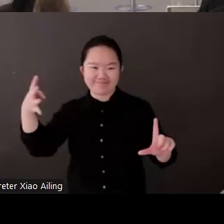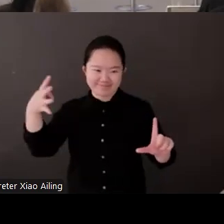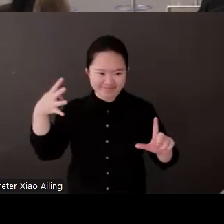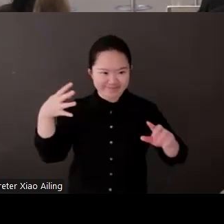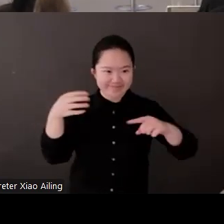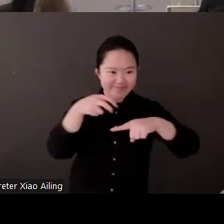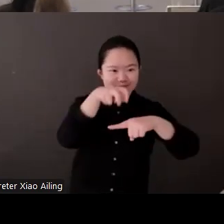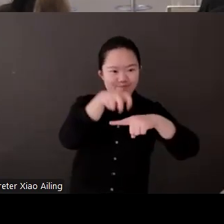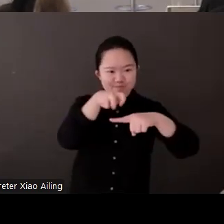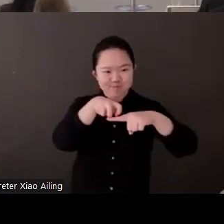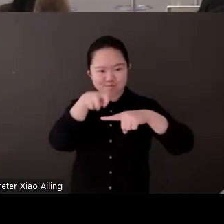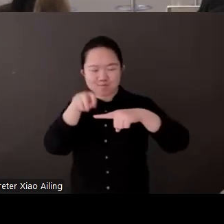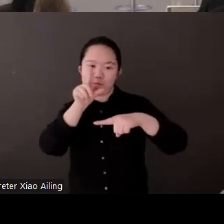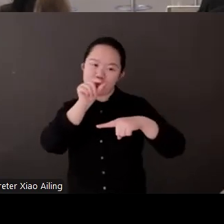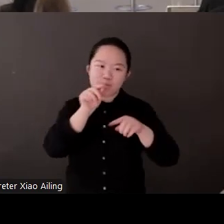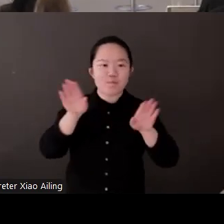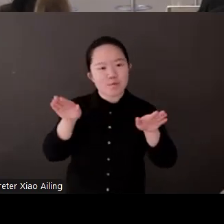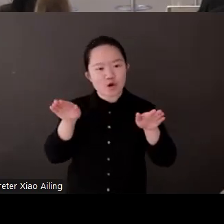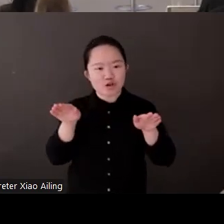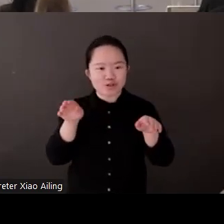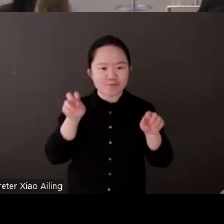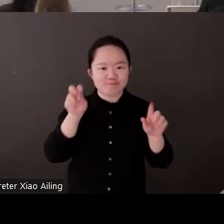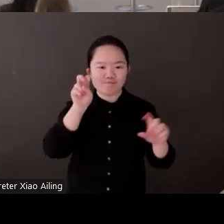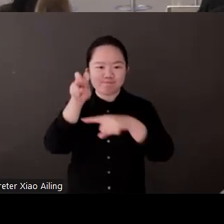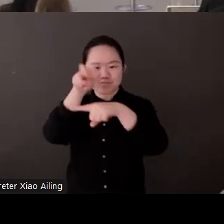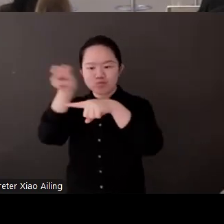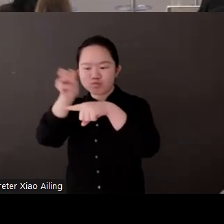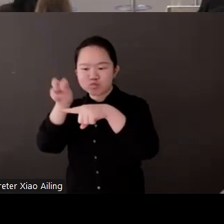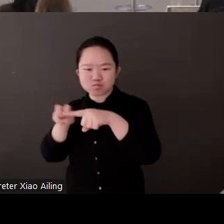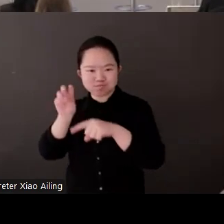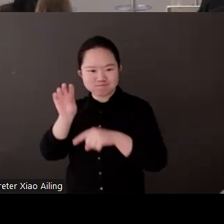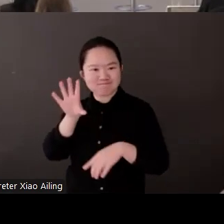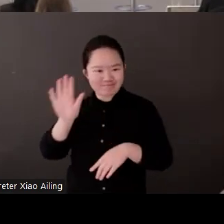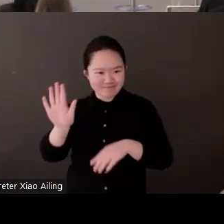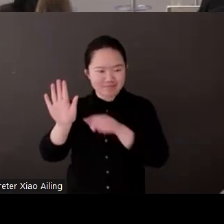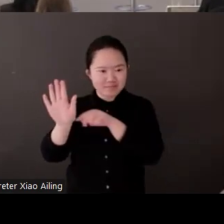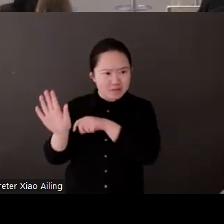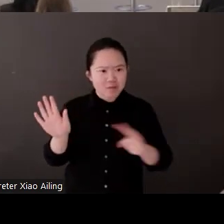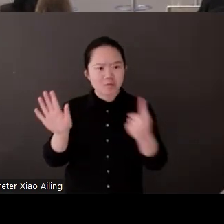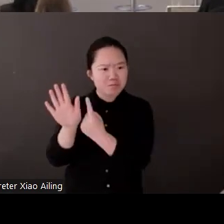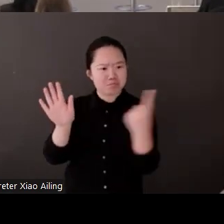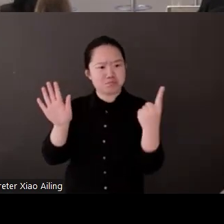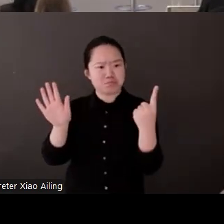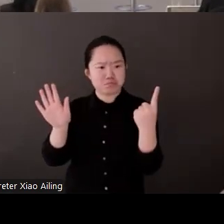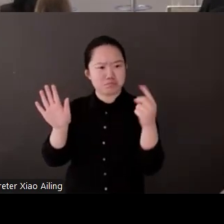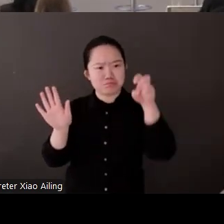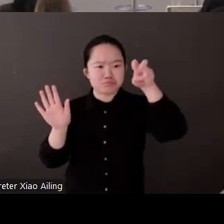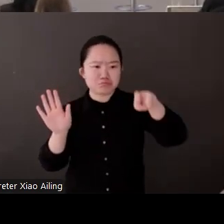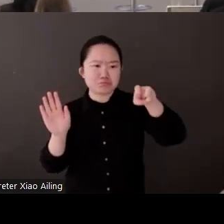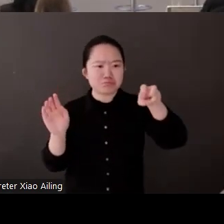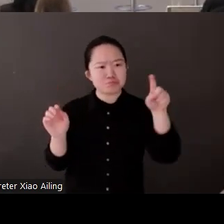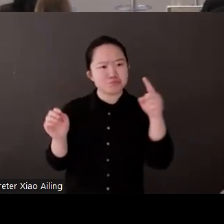one side, there's a school of birds sitting together, looking like they're interacting. And on the other side, there's this lonely